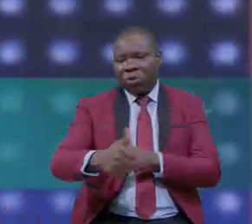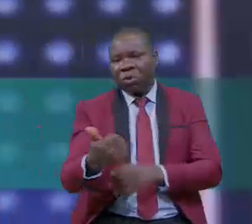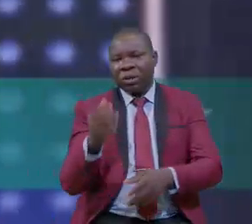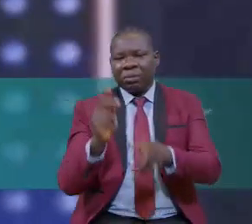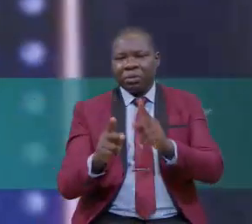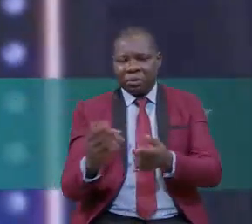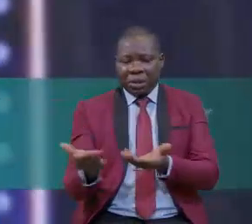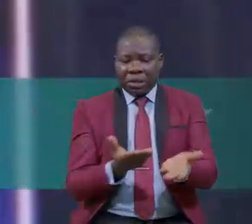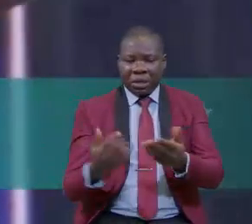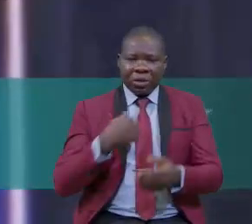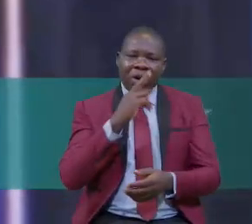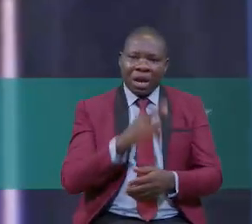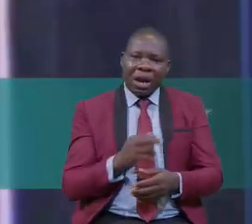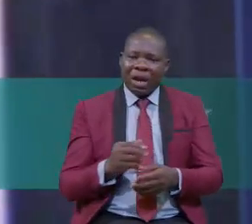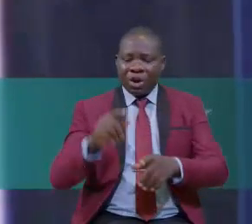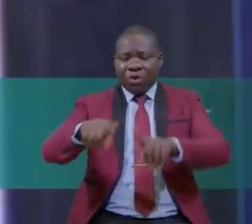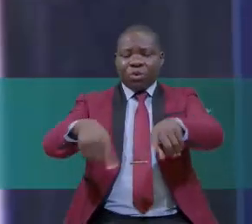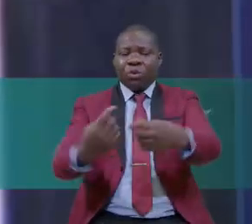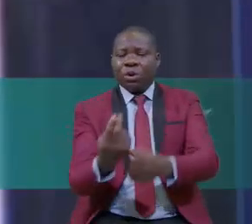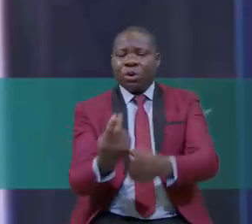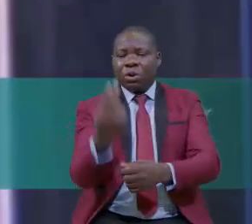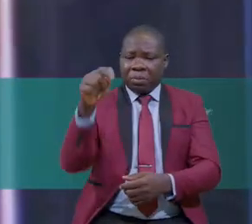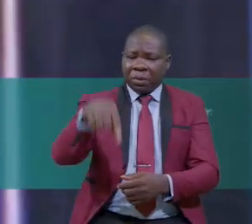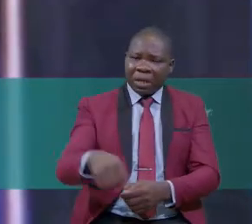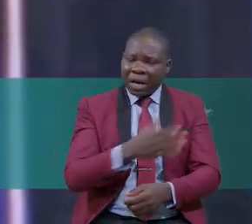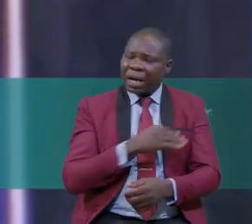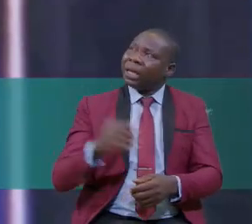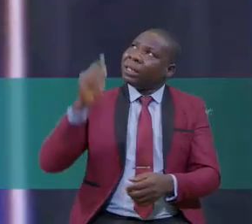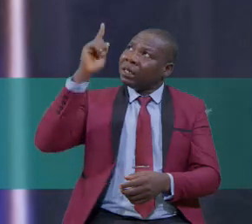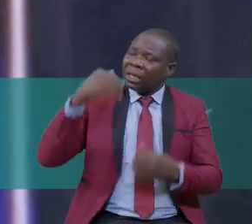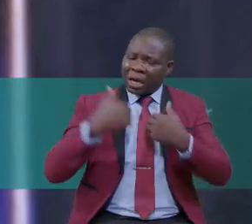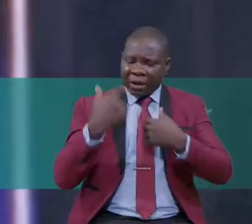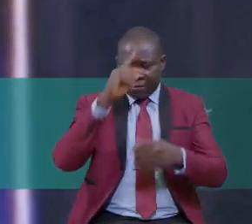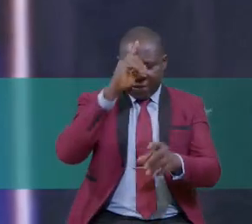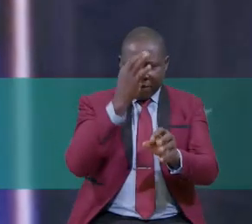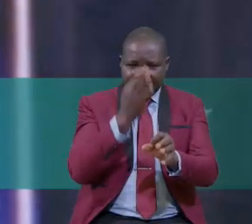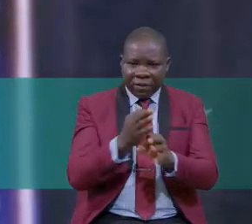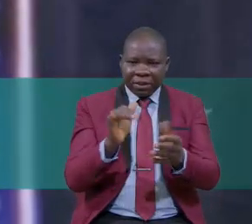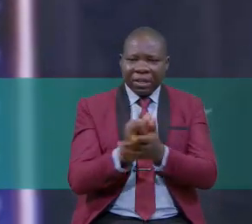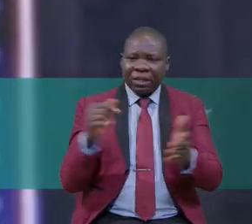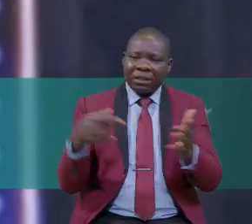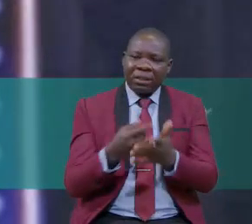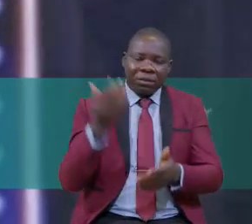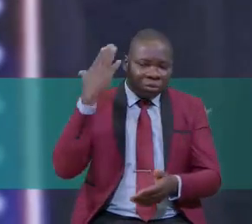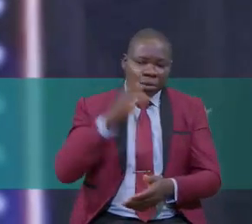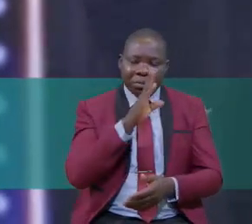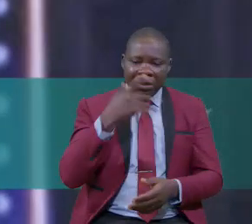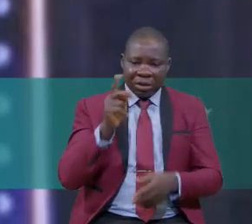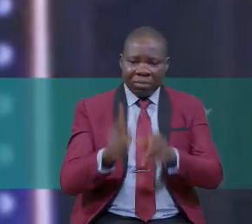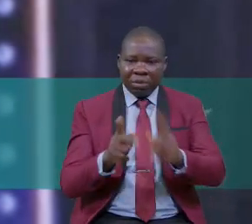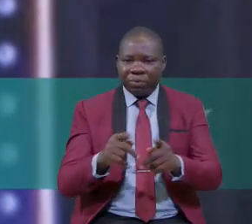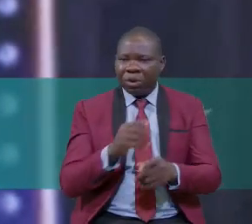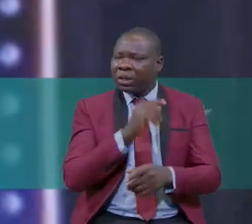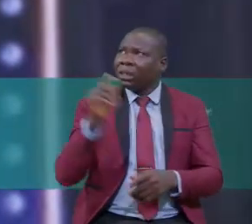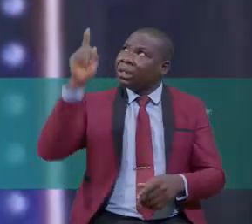but he still had the faith that these are the people. And with forbearance, he forbore with them, he endured with